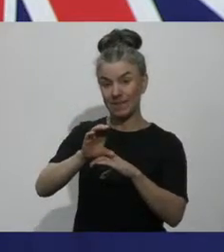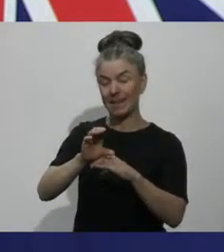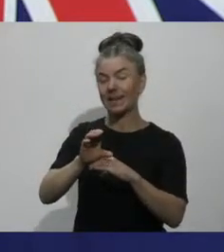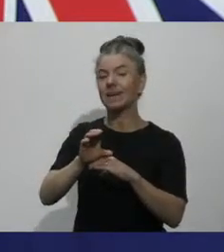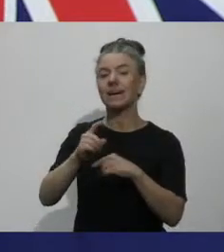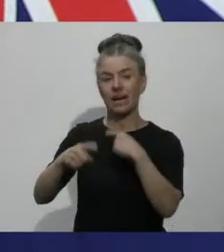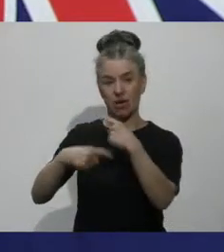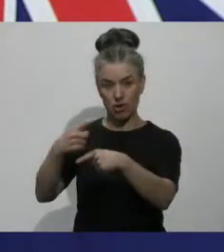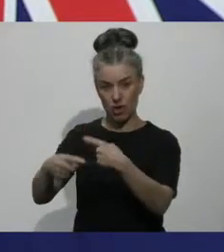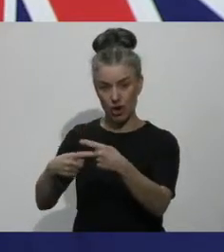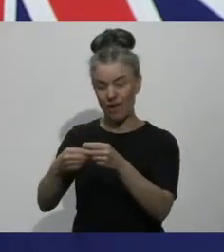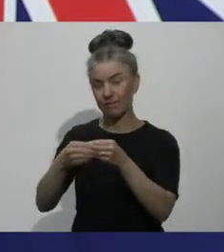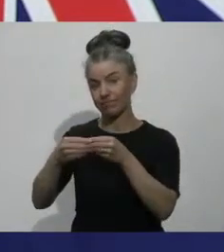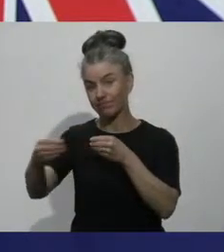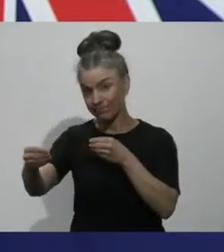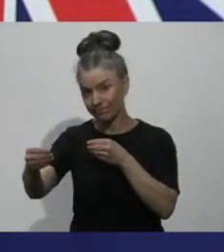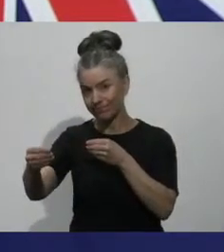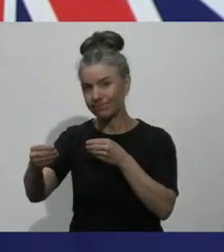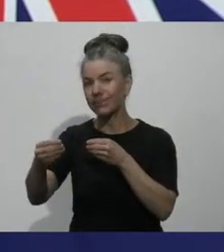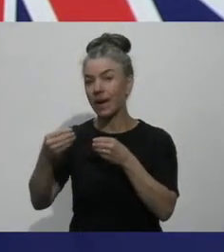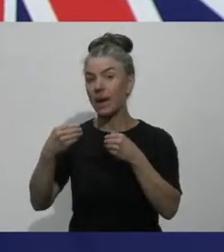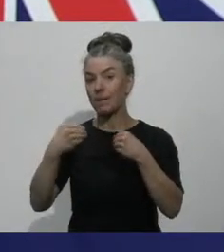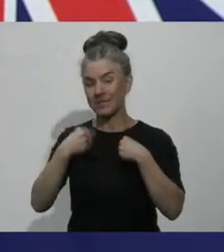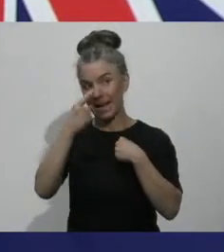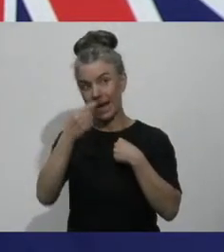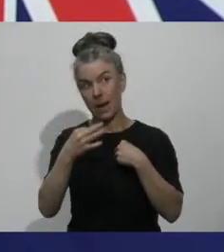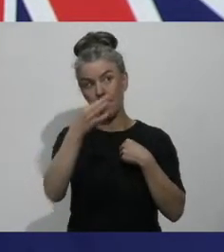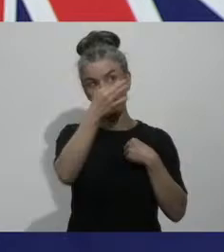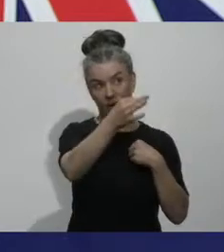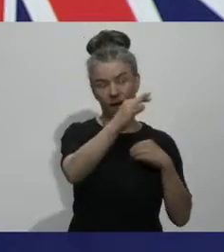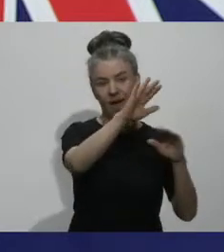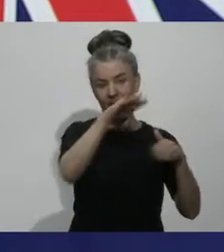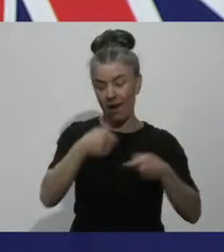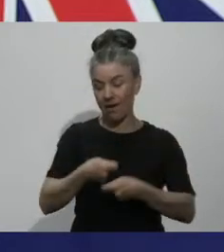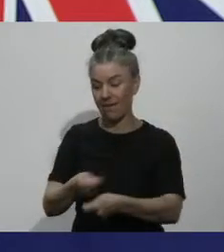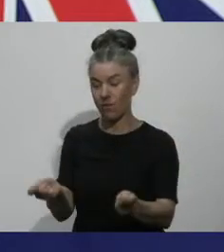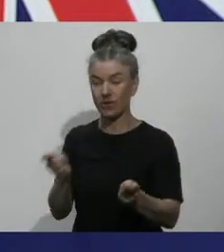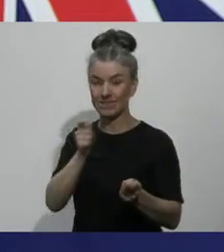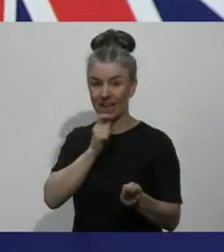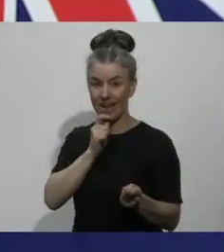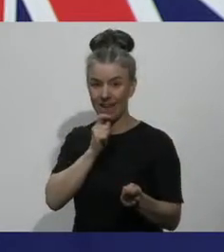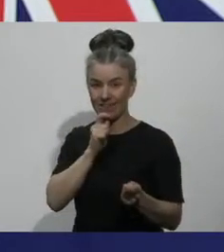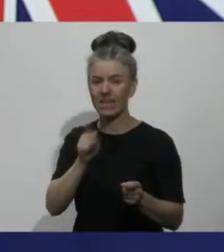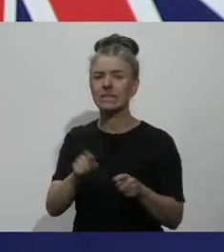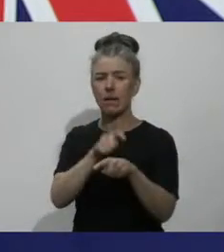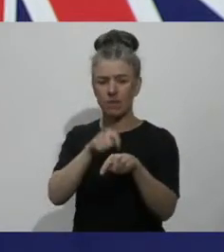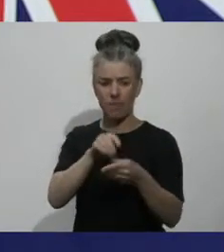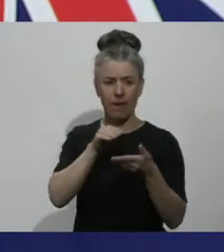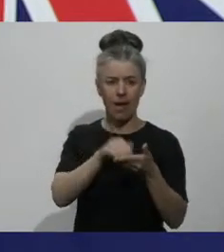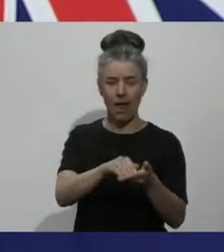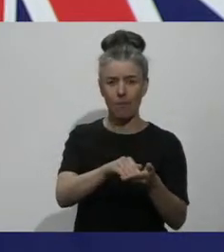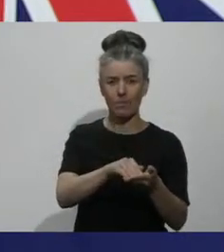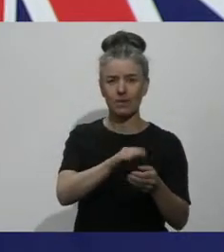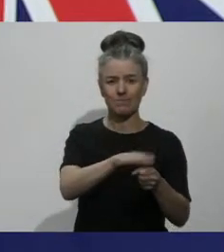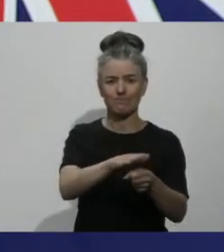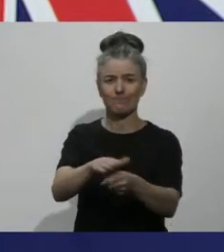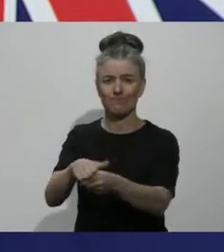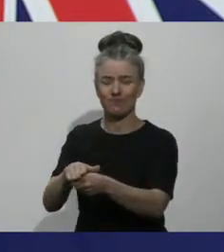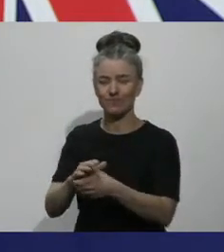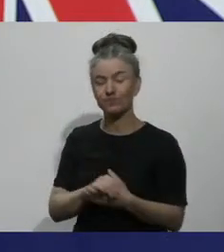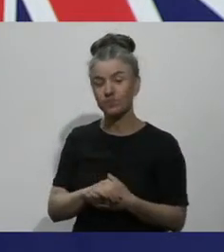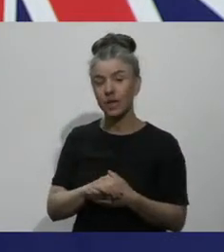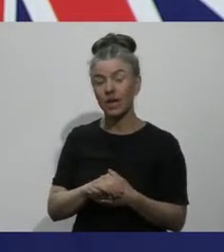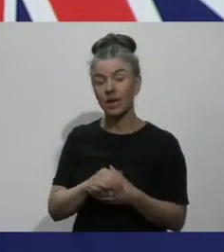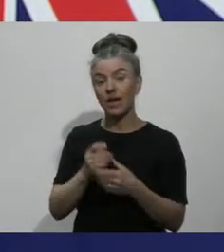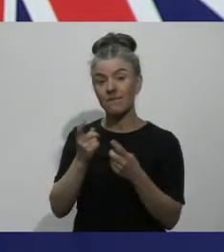and protect jobs as we undertake the public health measures required to fight the virus. Finance Minister Grant Robertson